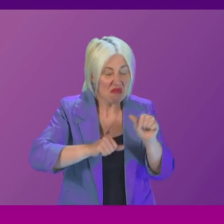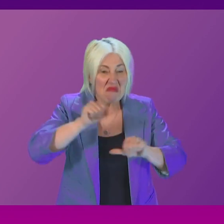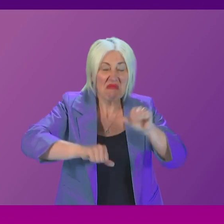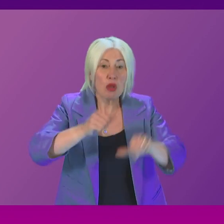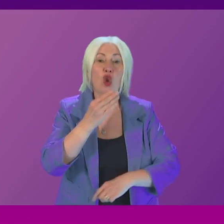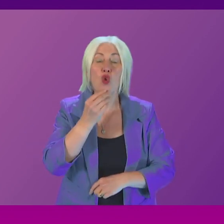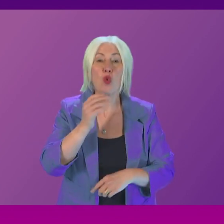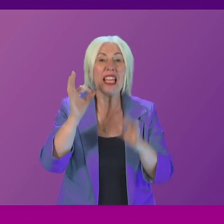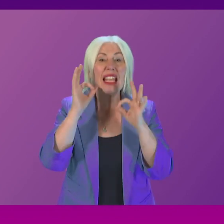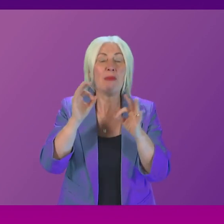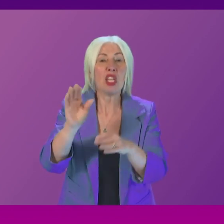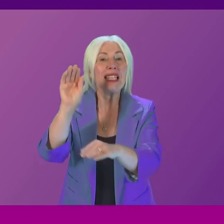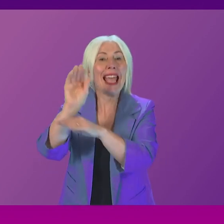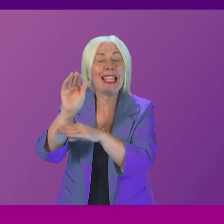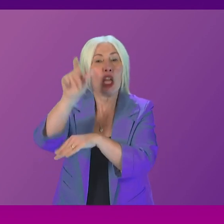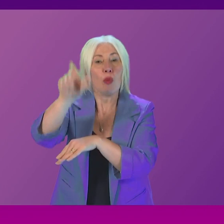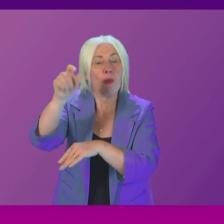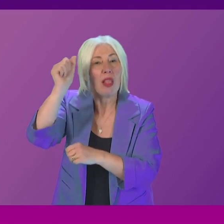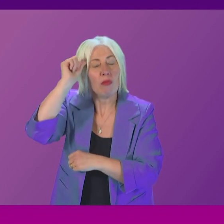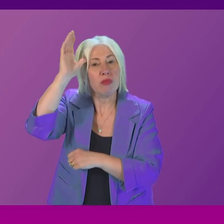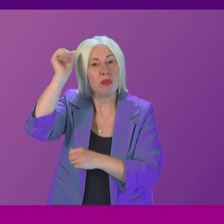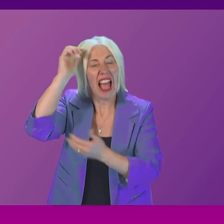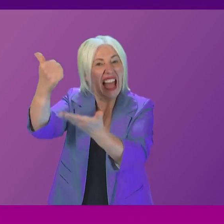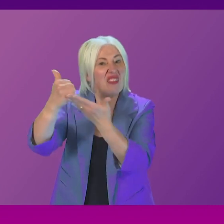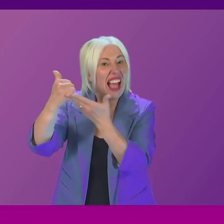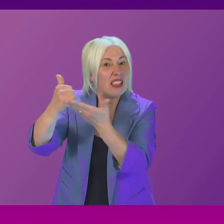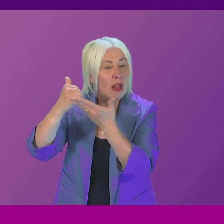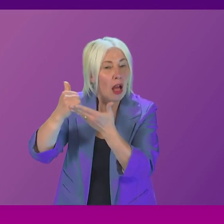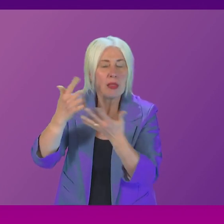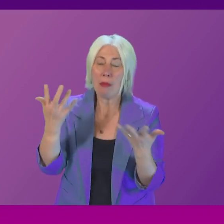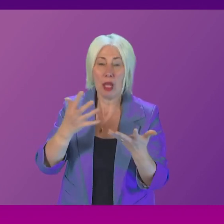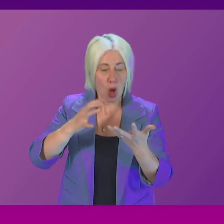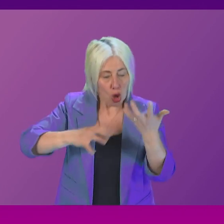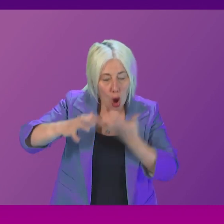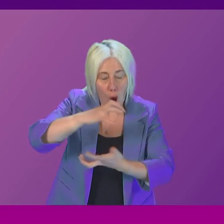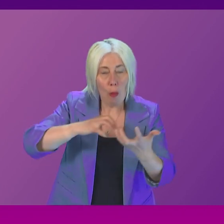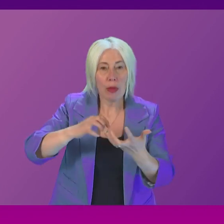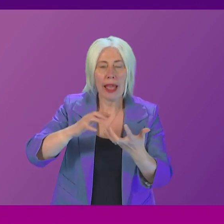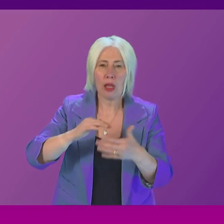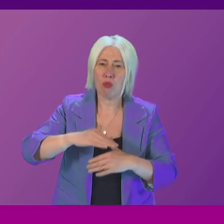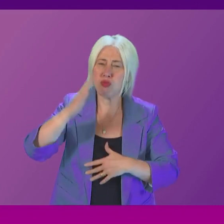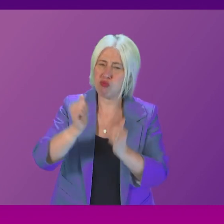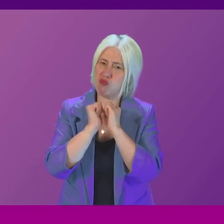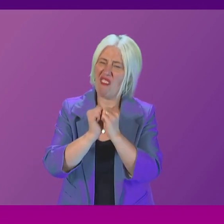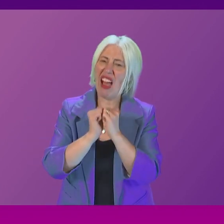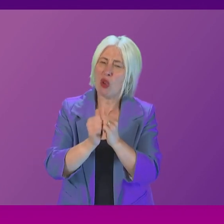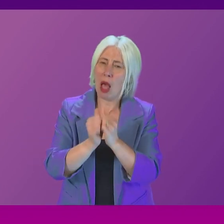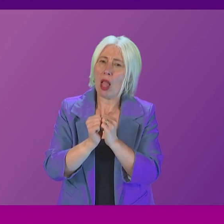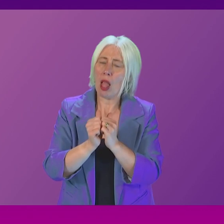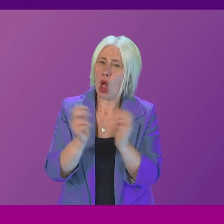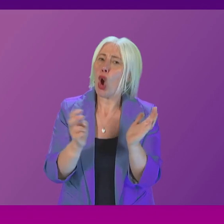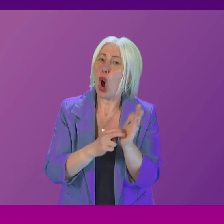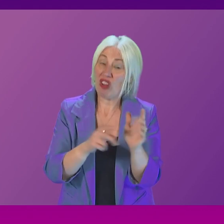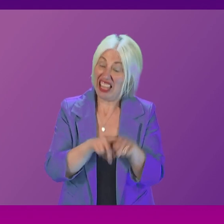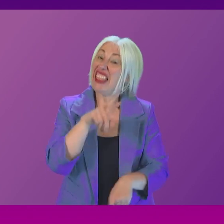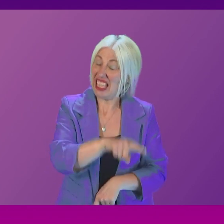use specialist external advisors when it comes to complex, particularly high-value projects, such as